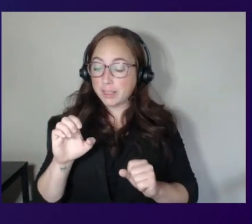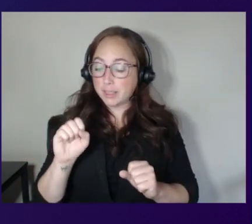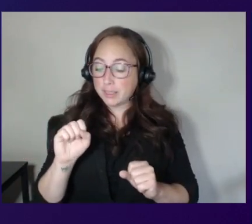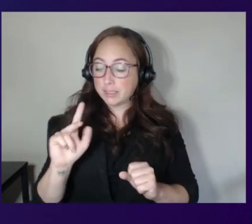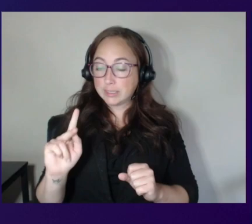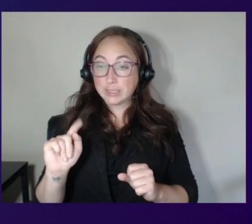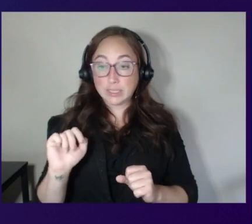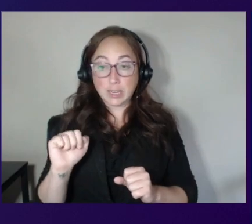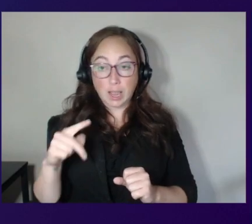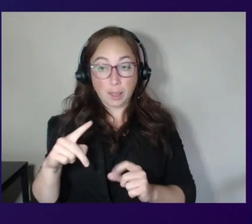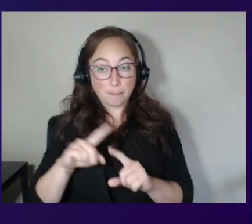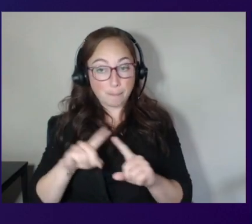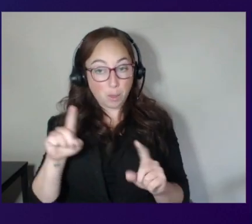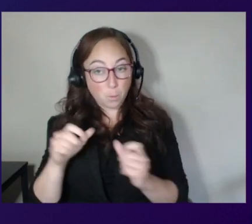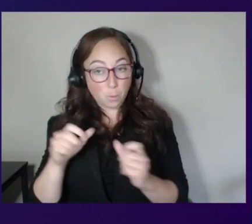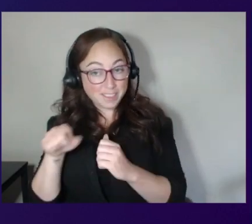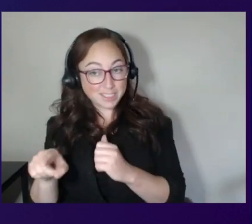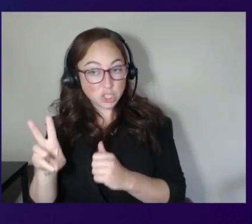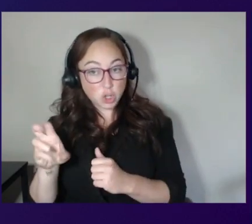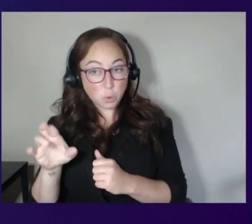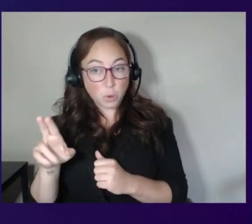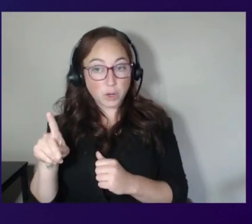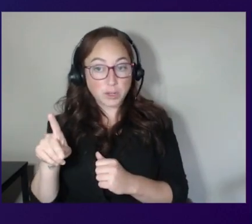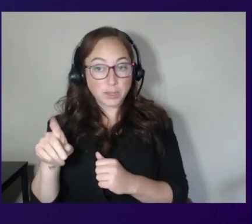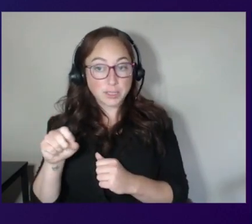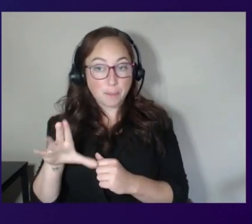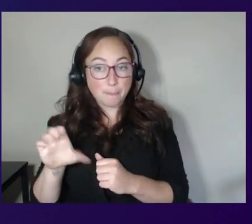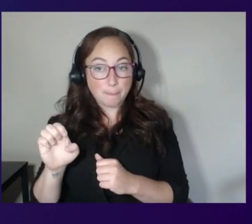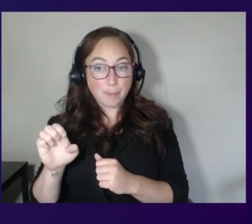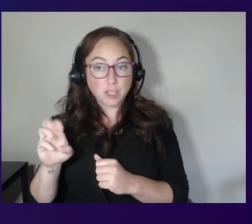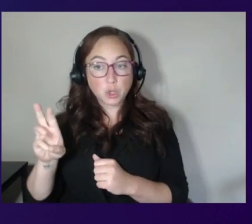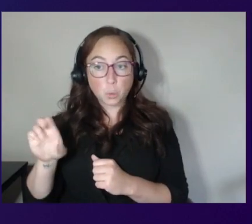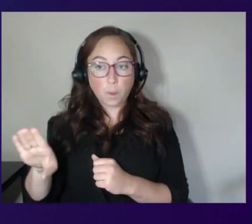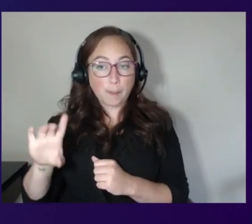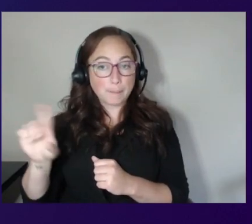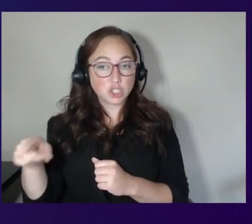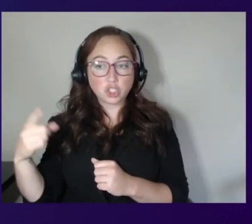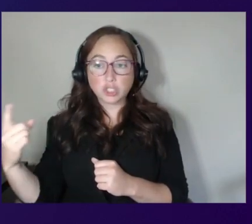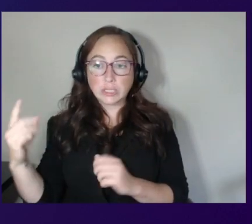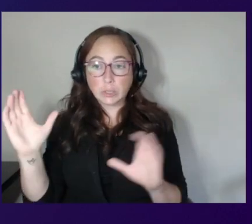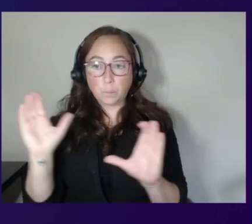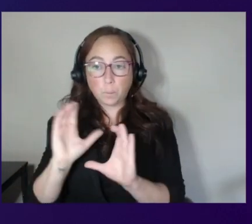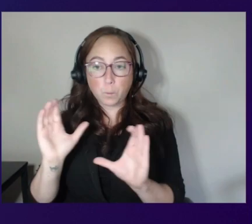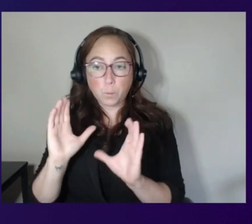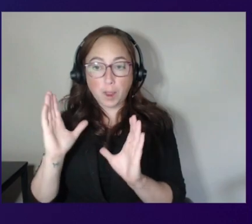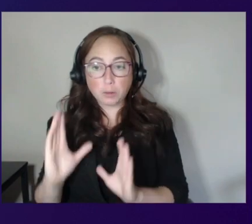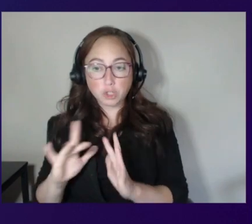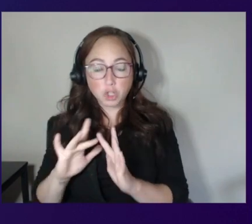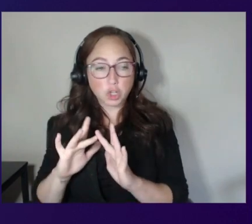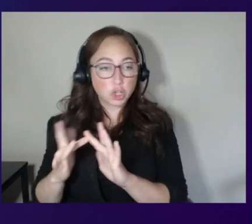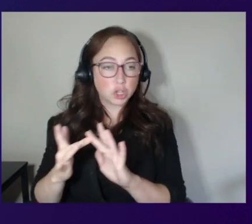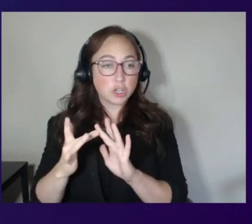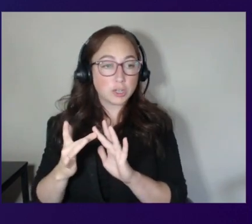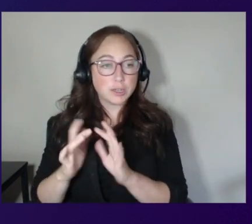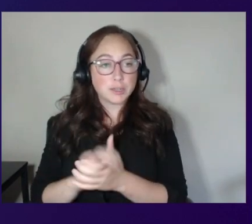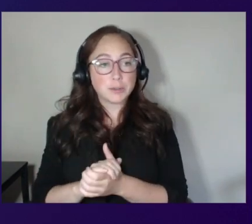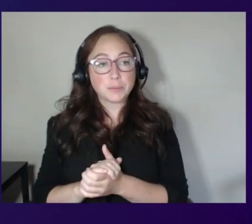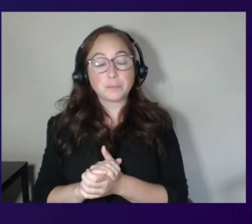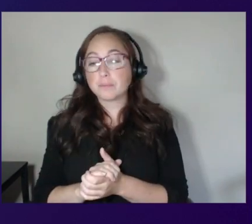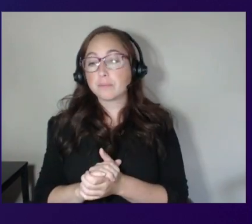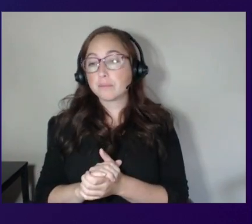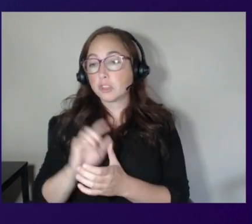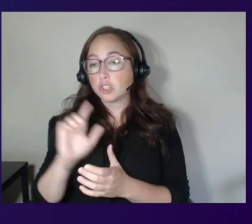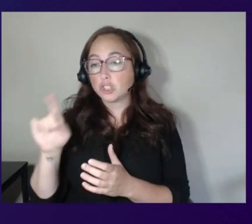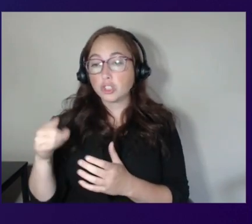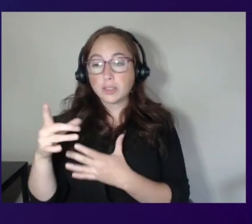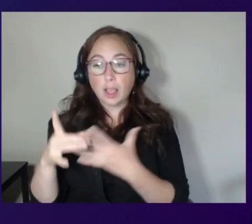with WorkSpaces Web, this is just a browser. So all these things, getting those options with just a browser, not a whole